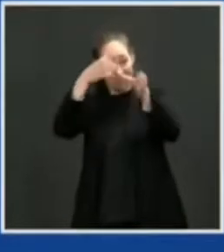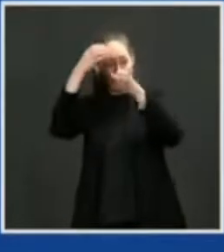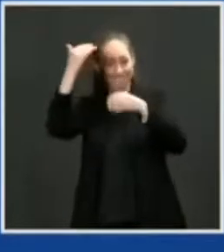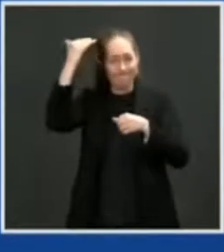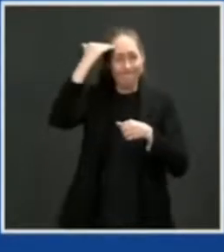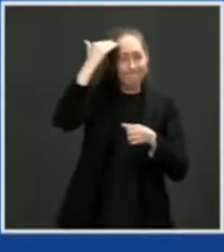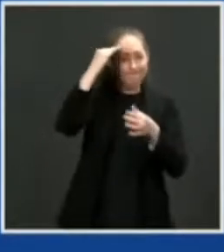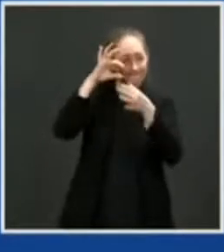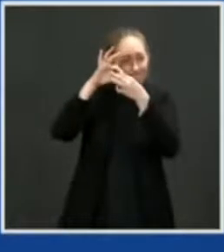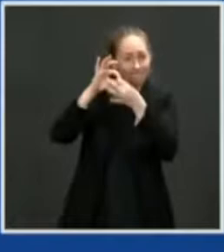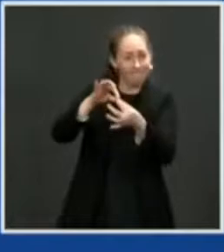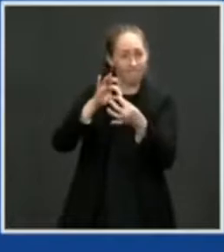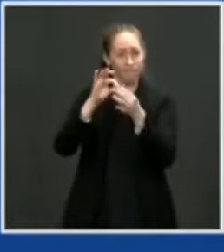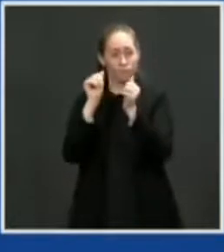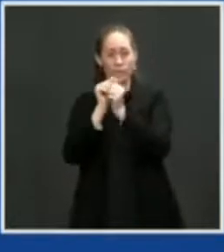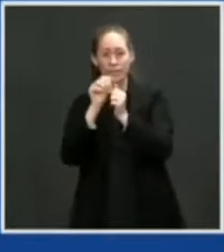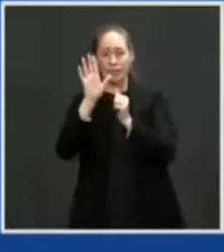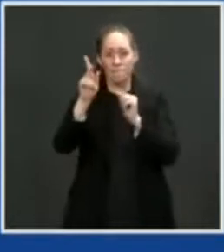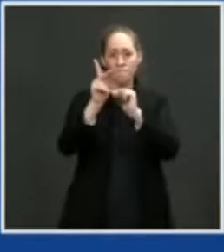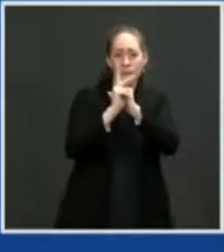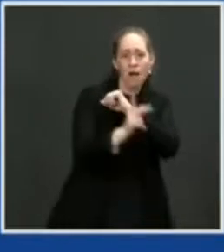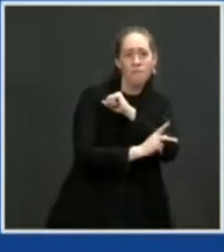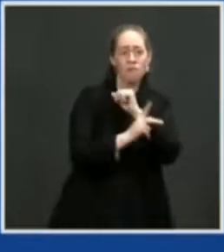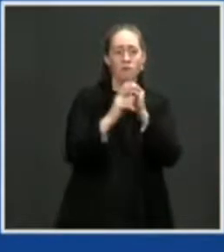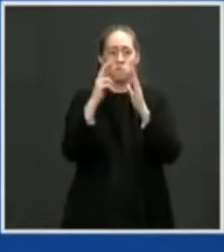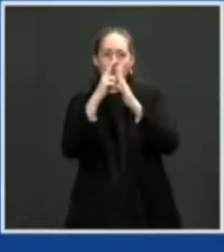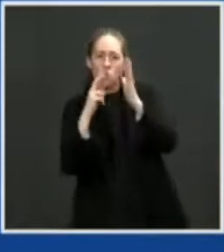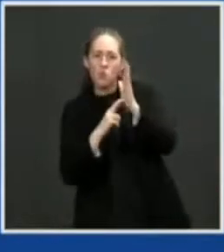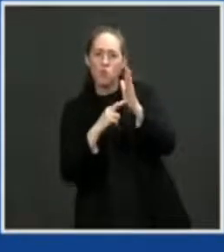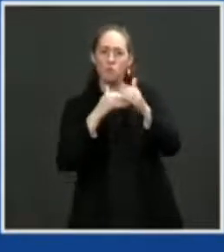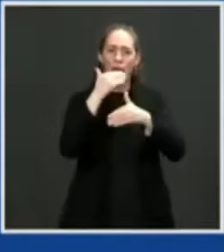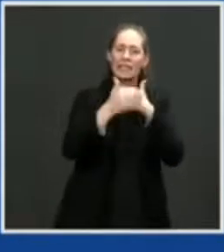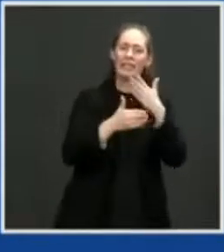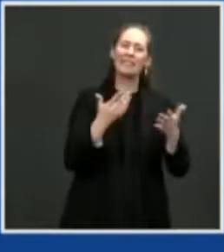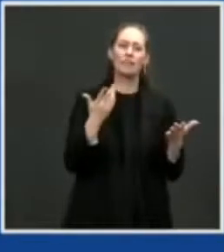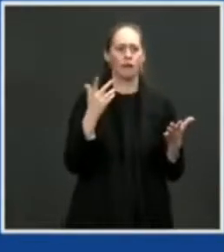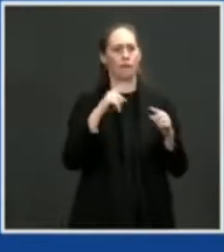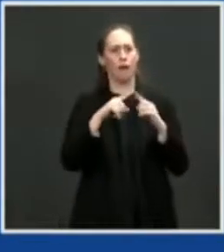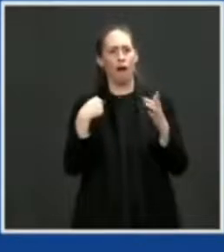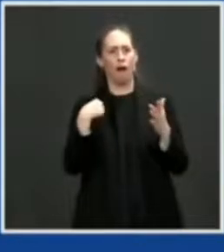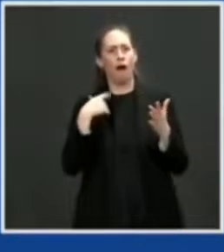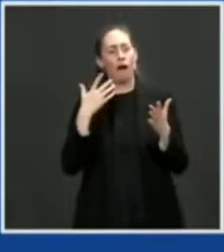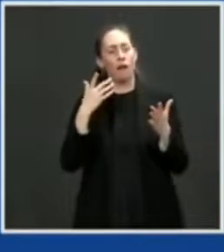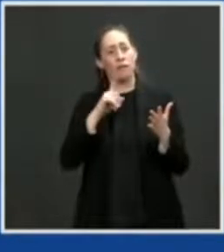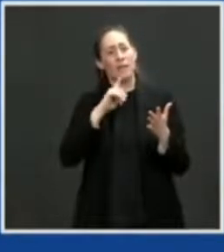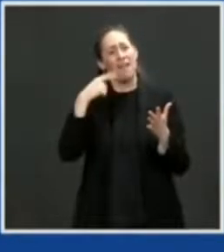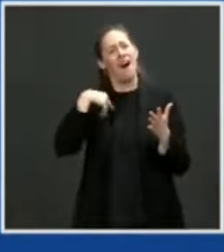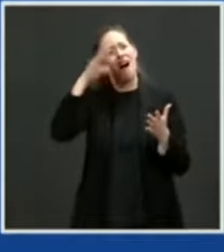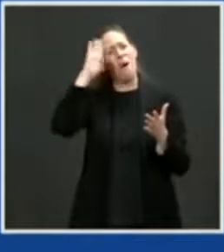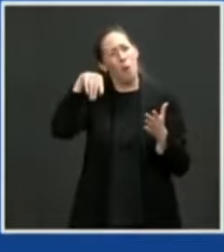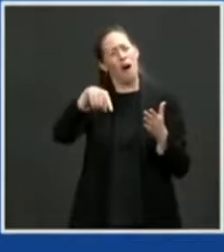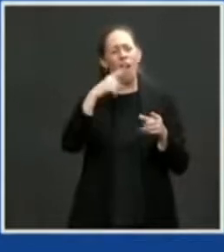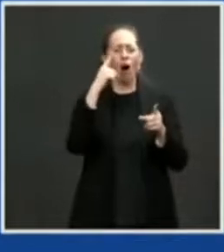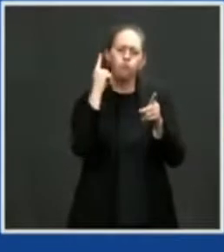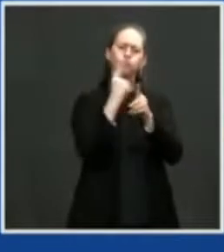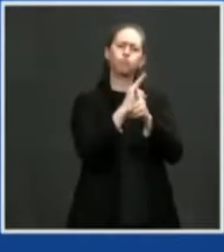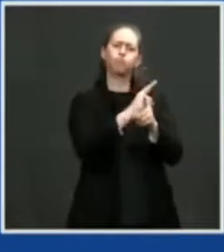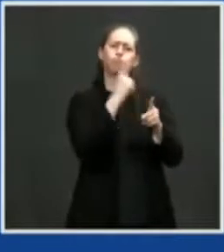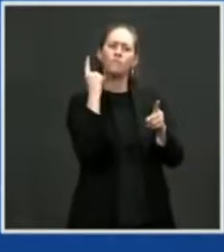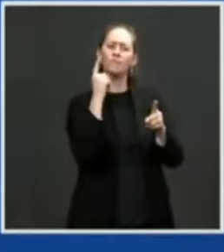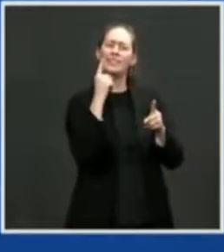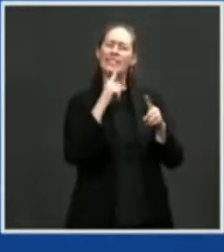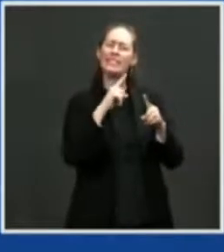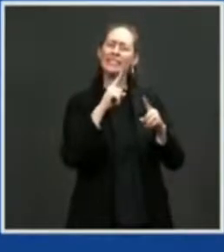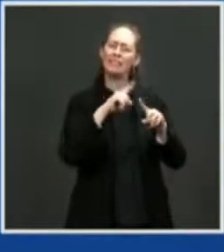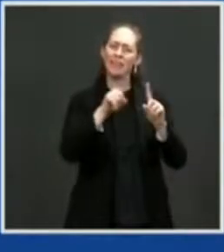there. It's not my expertise. Our preoccupation with the filibuster is totally legitimate, But in the meantime, we got a lot we can do. And that's while what we're it